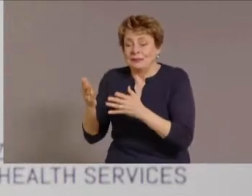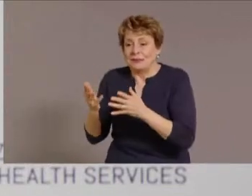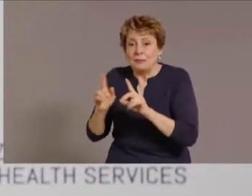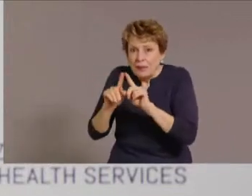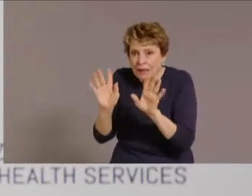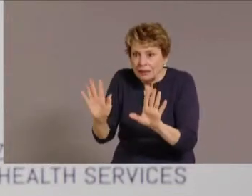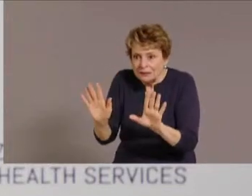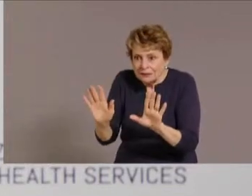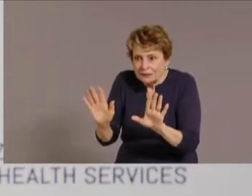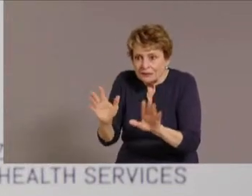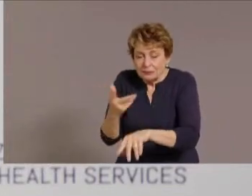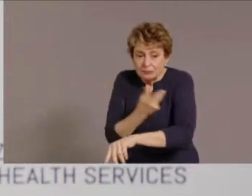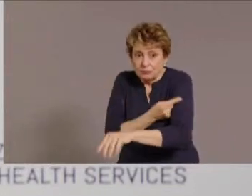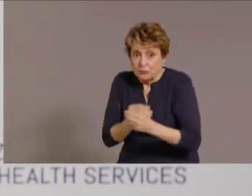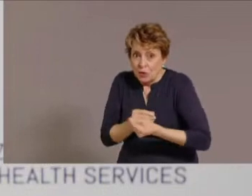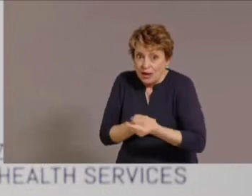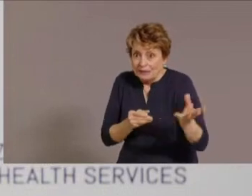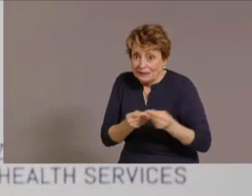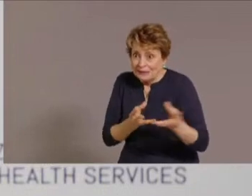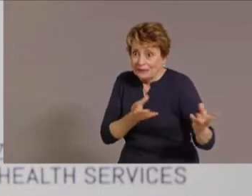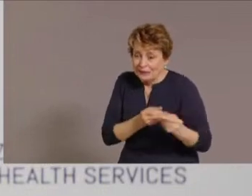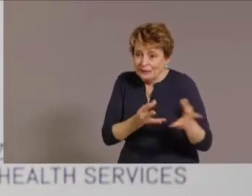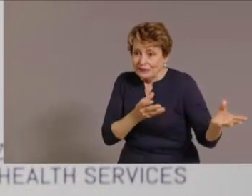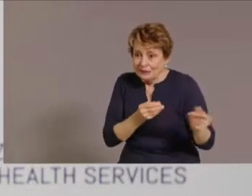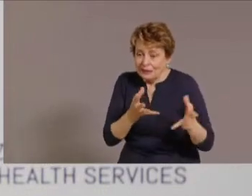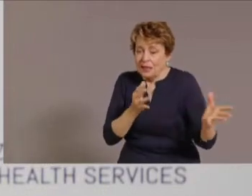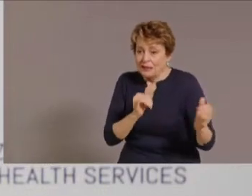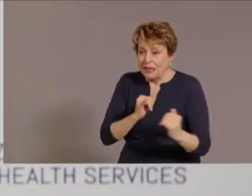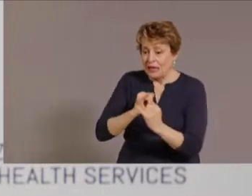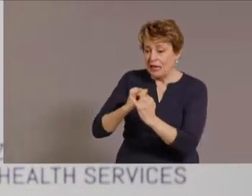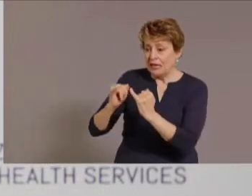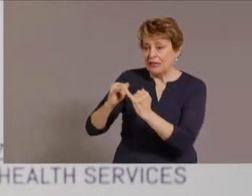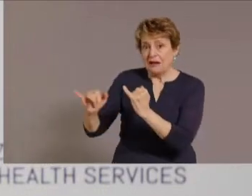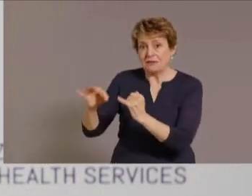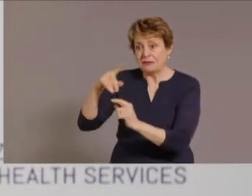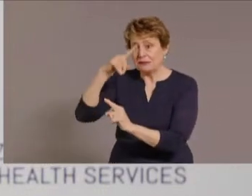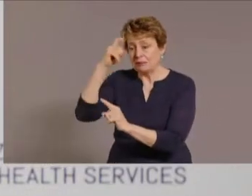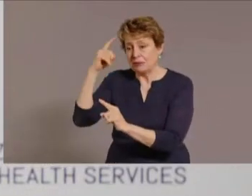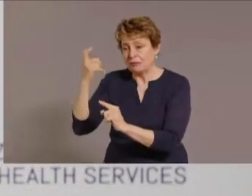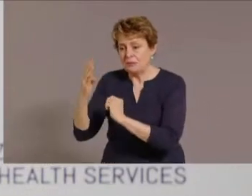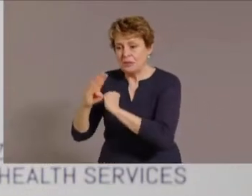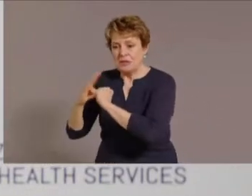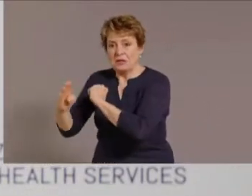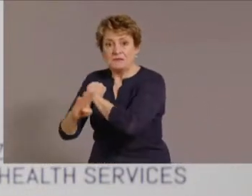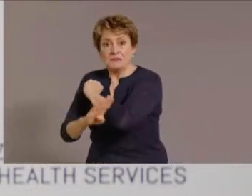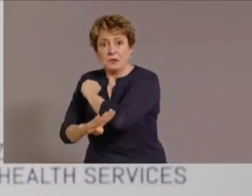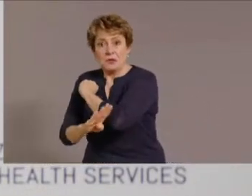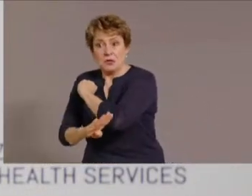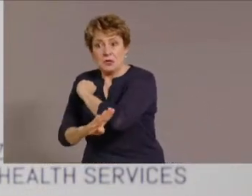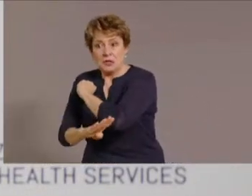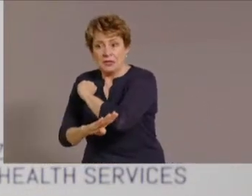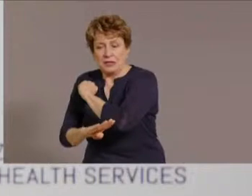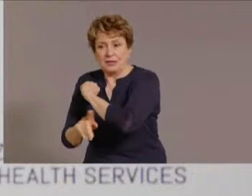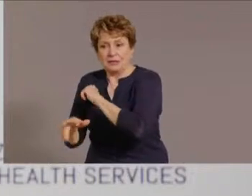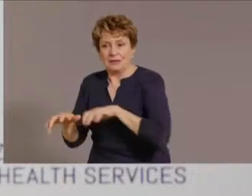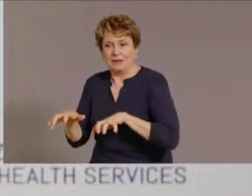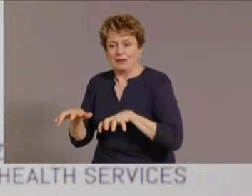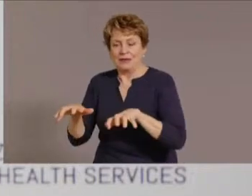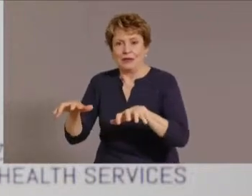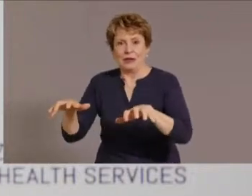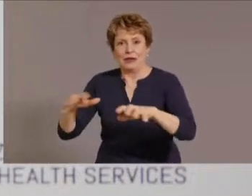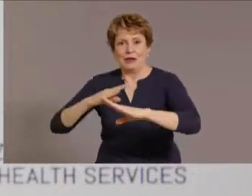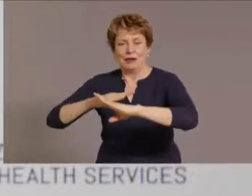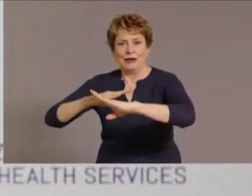come the end of the summer or beginning of fall, we hopefully will reach some herd immunity. And then this would become like